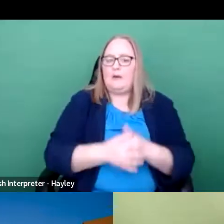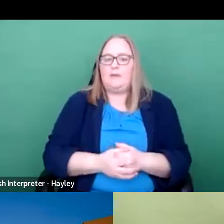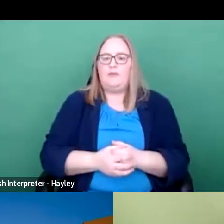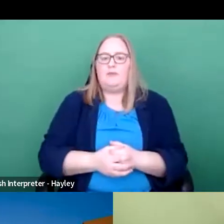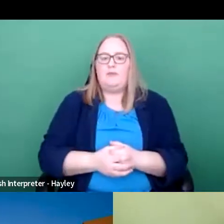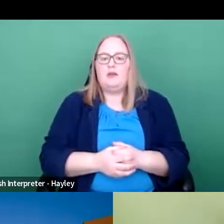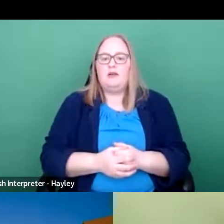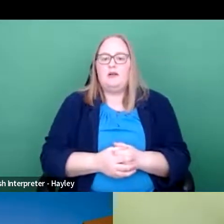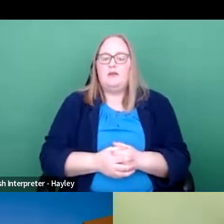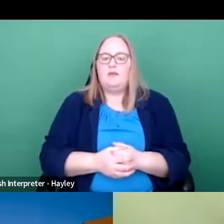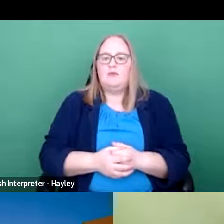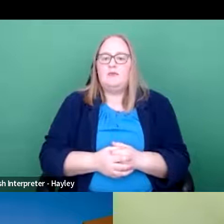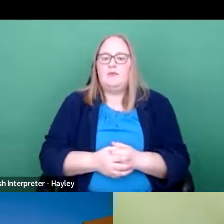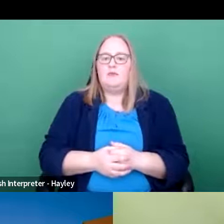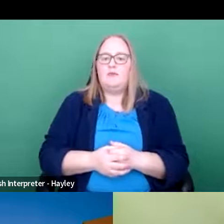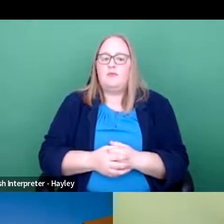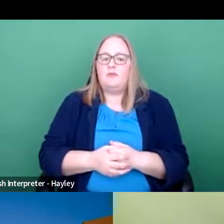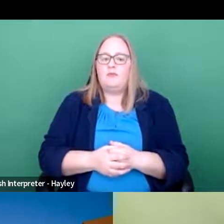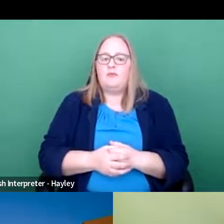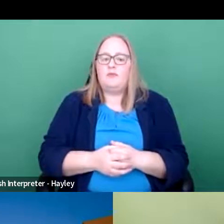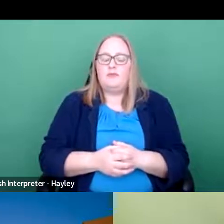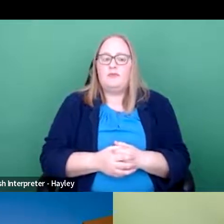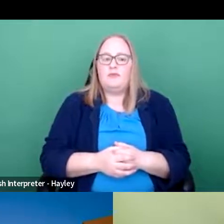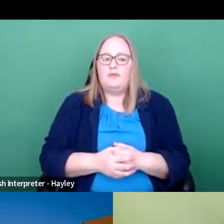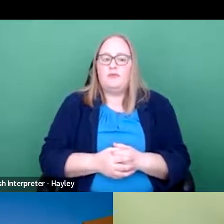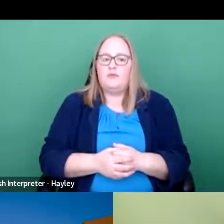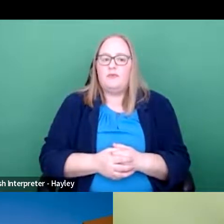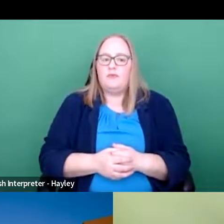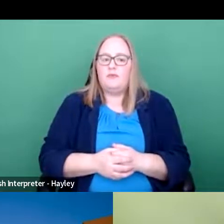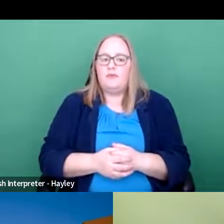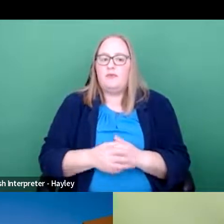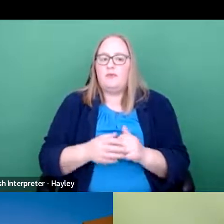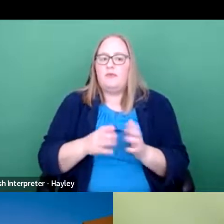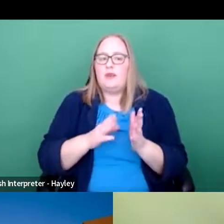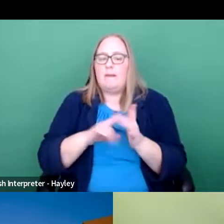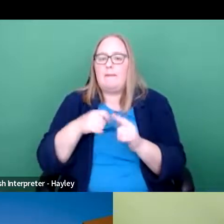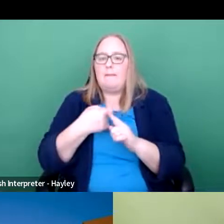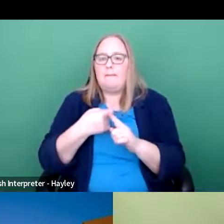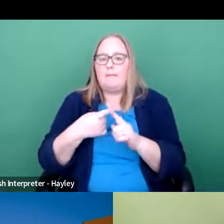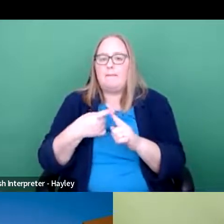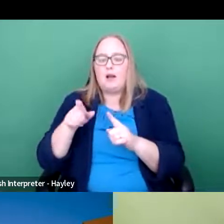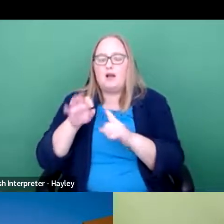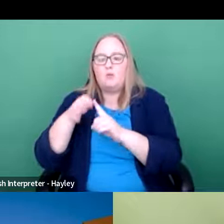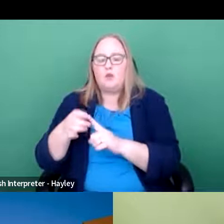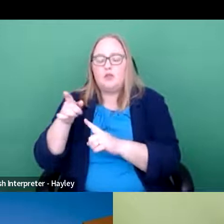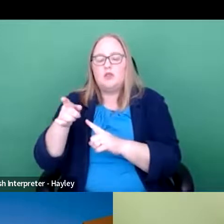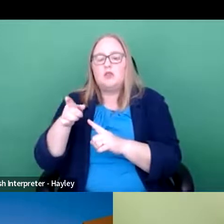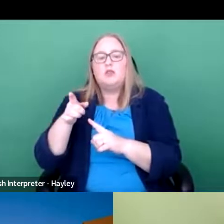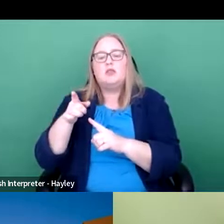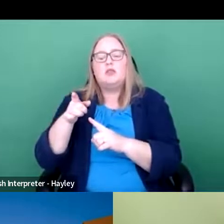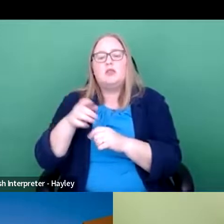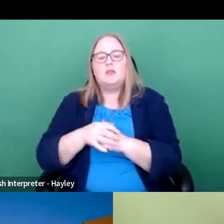And again, and I think, going back to kind of Mike's point about these geopolitical elites, the problem is